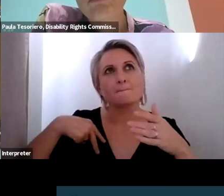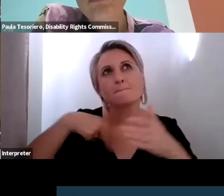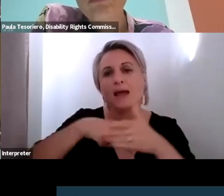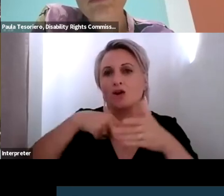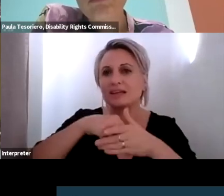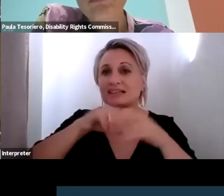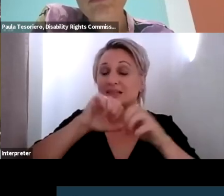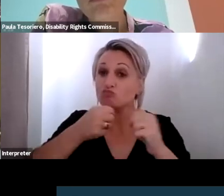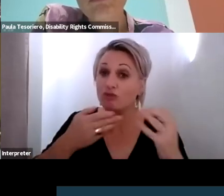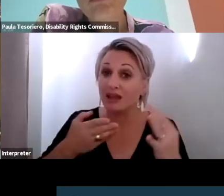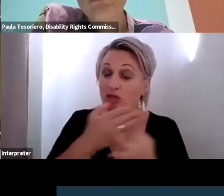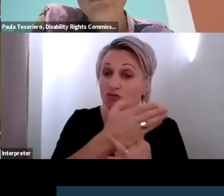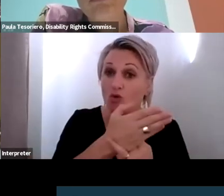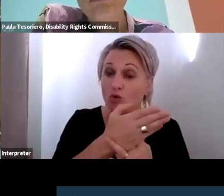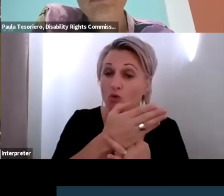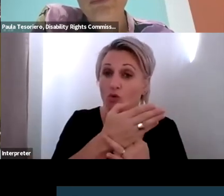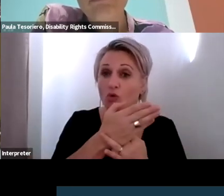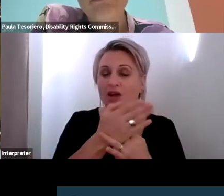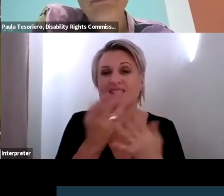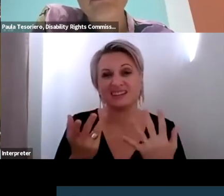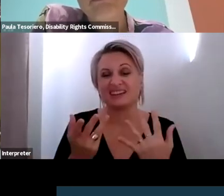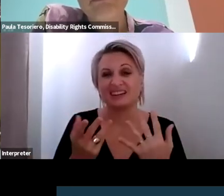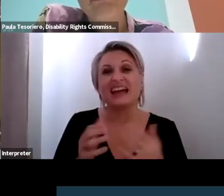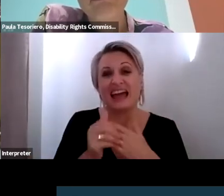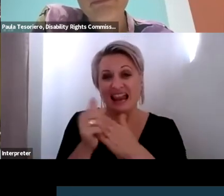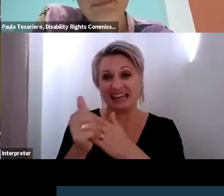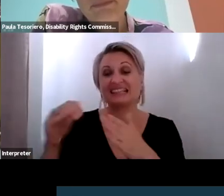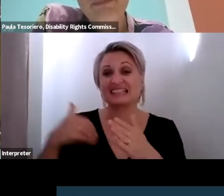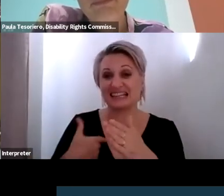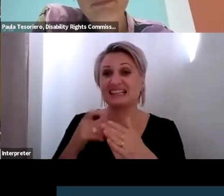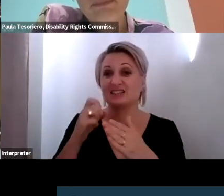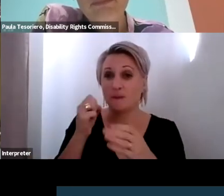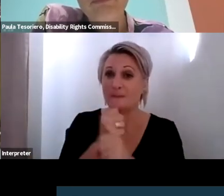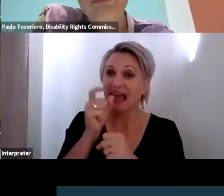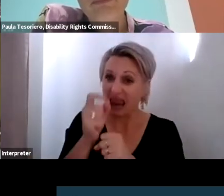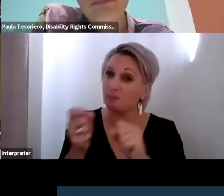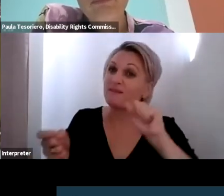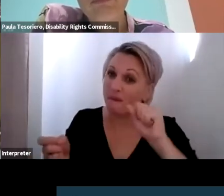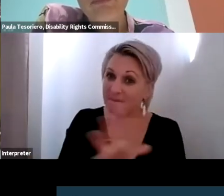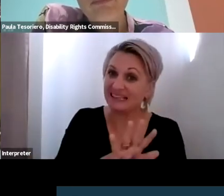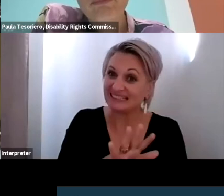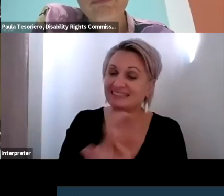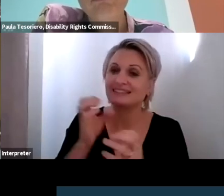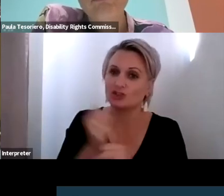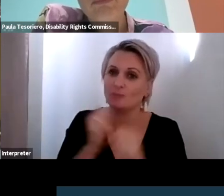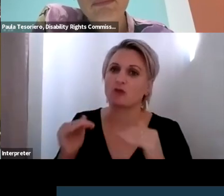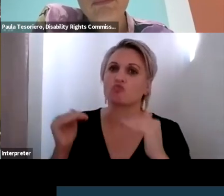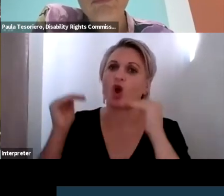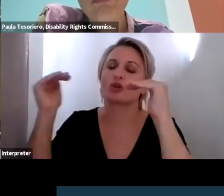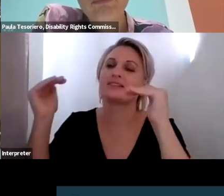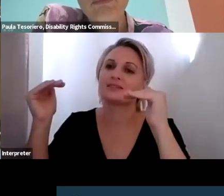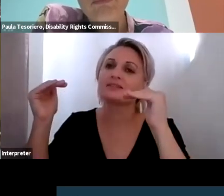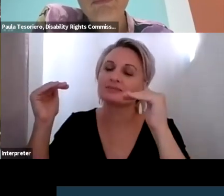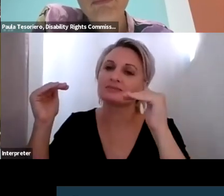being prepared to smash a few eggs to actually achieve some progress